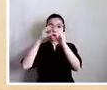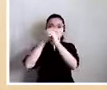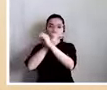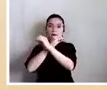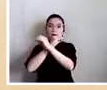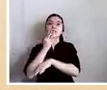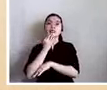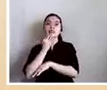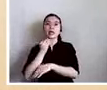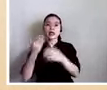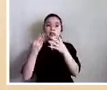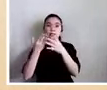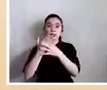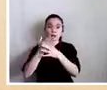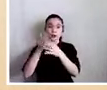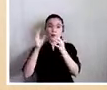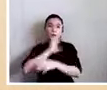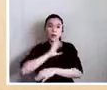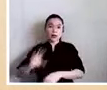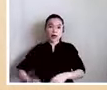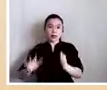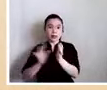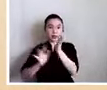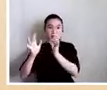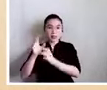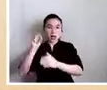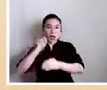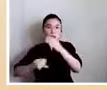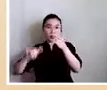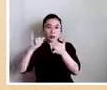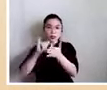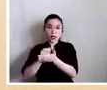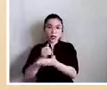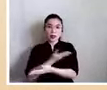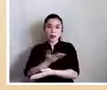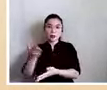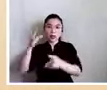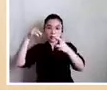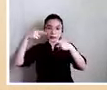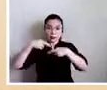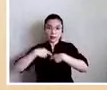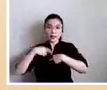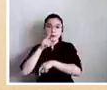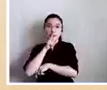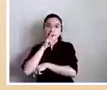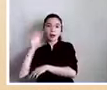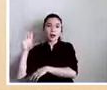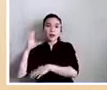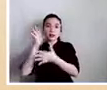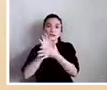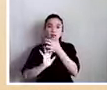Jesus, so that we might receive the promise of the Spirit through faith."